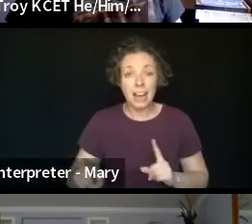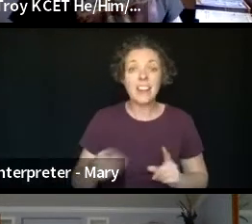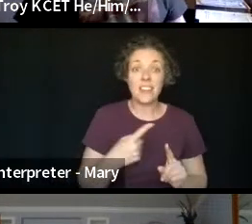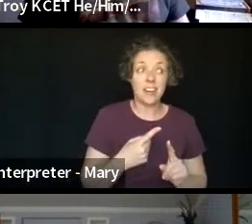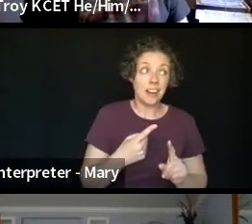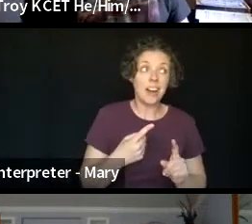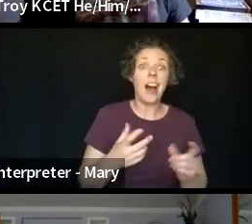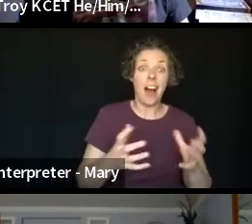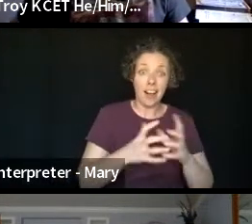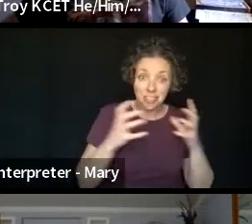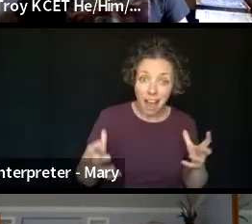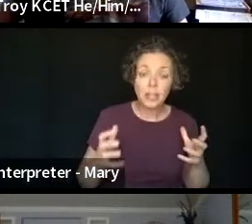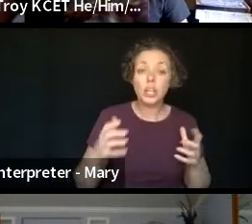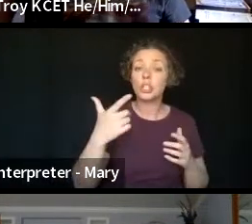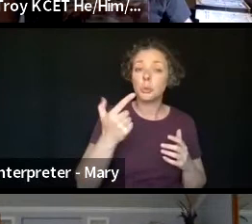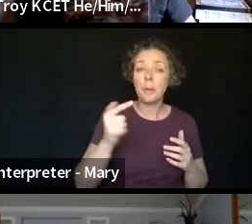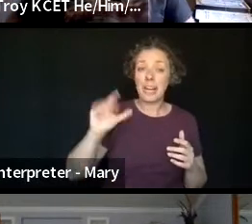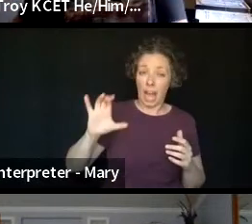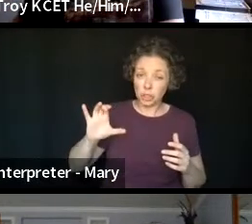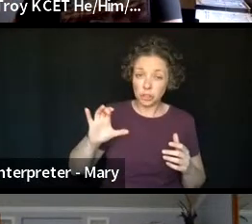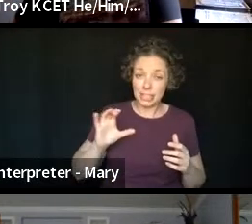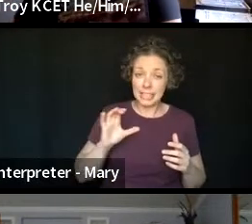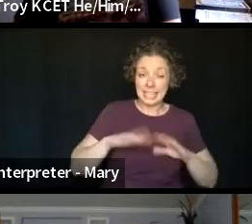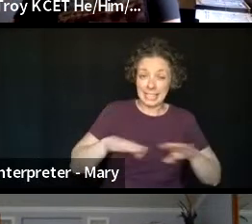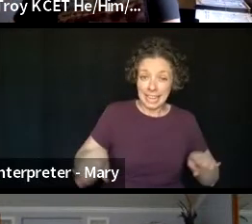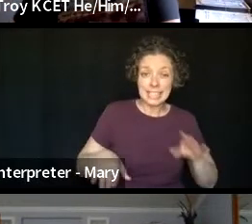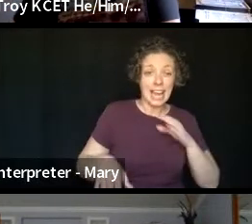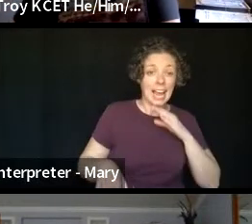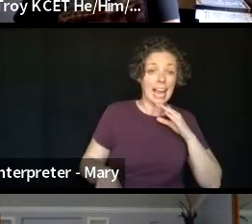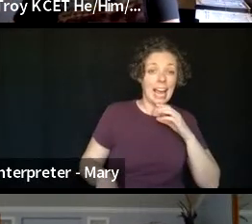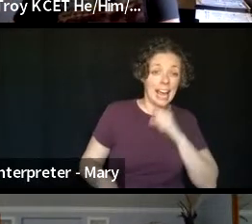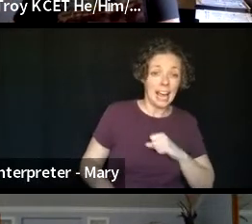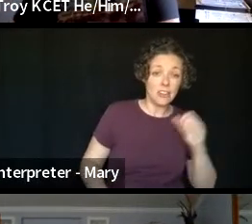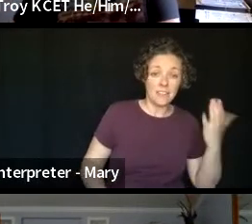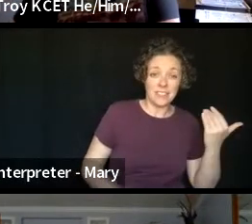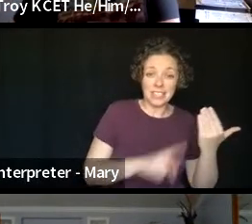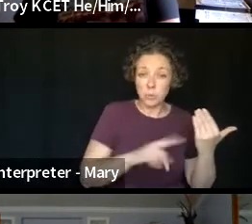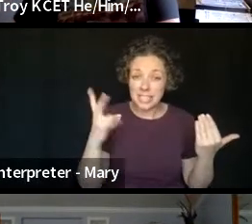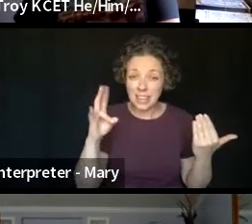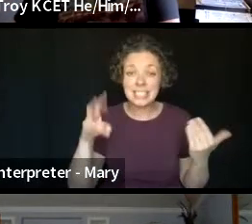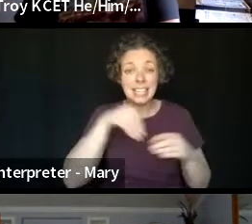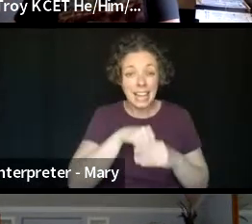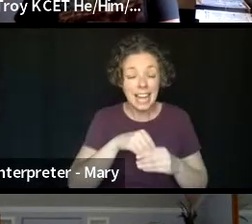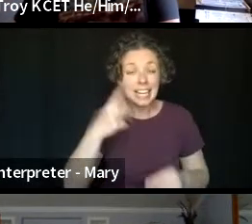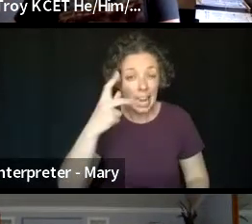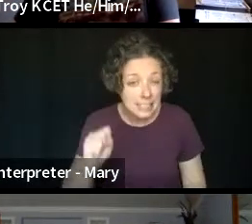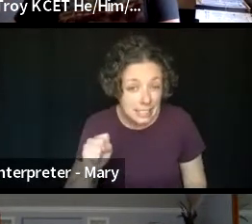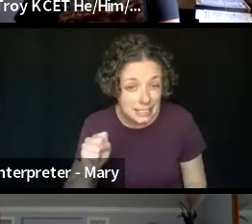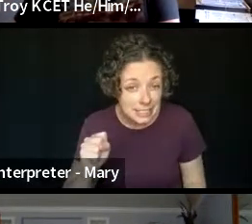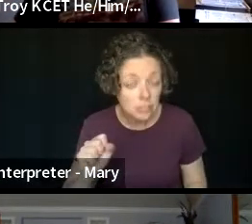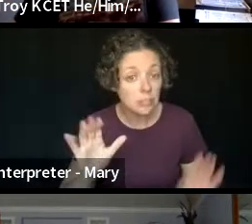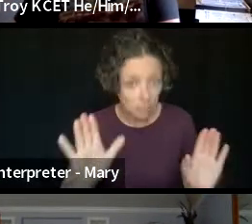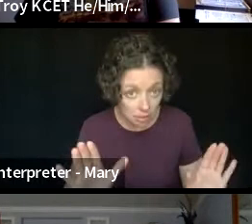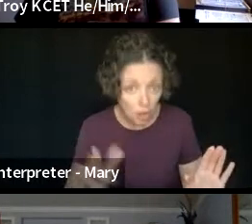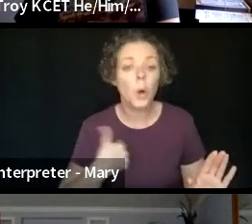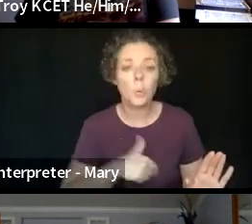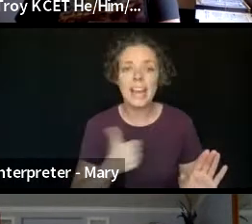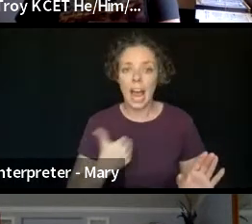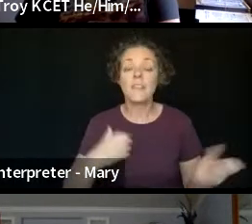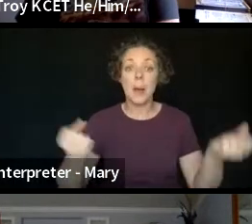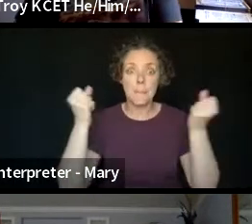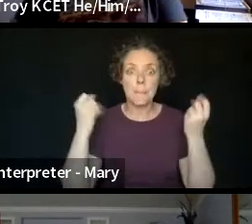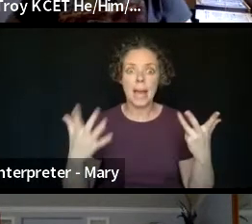2,100 estimated kids aged 13 to 17 in Kansas. So, I mean, start doing the math that we have people that we need to take care